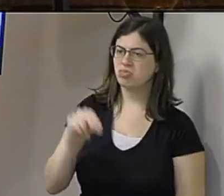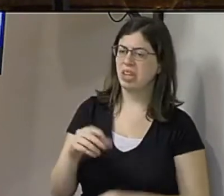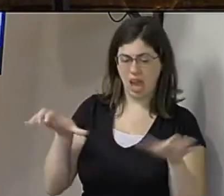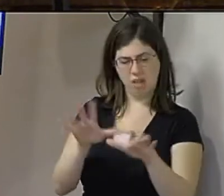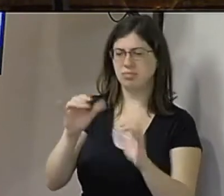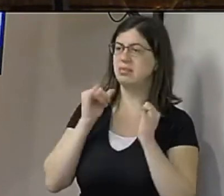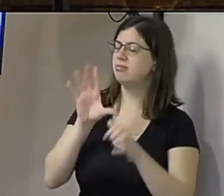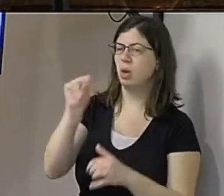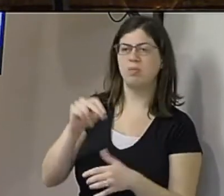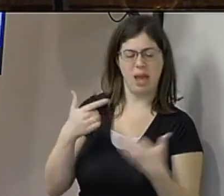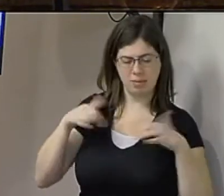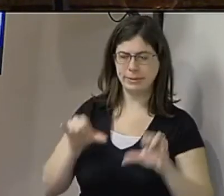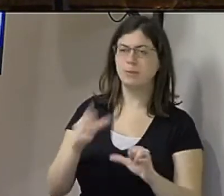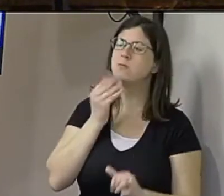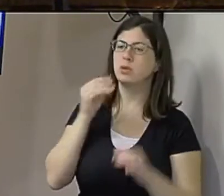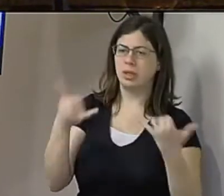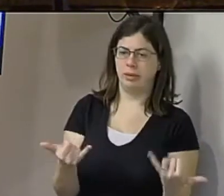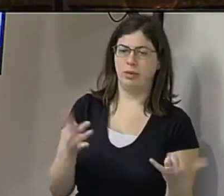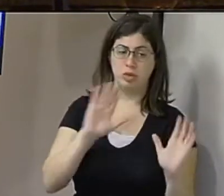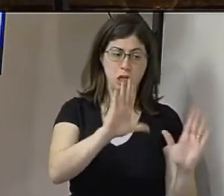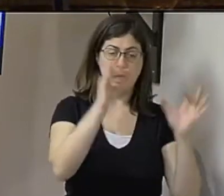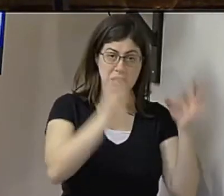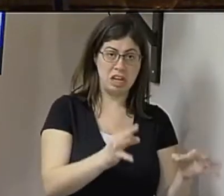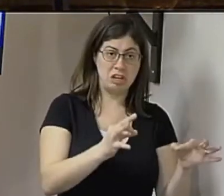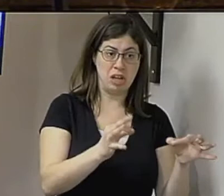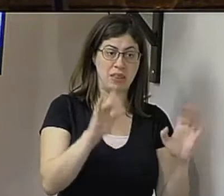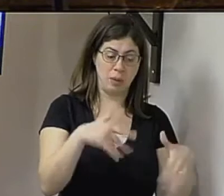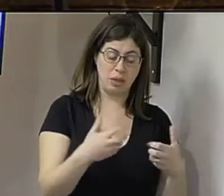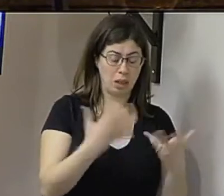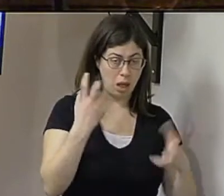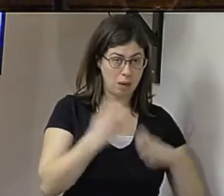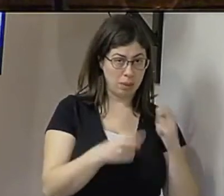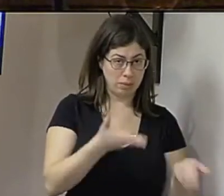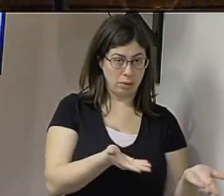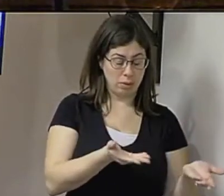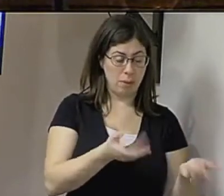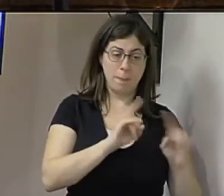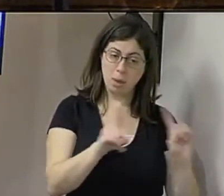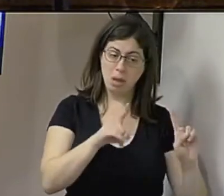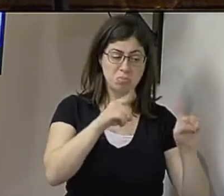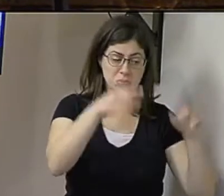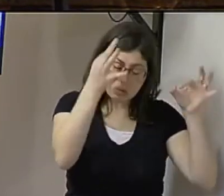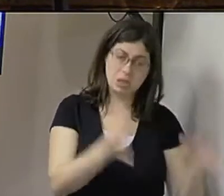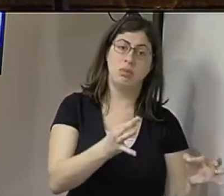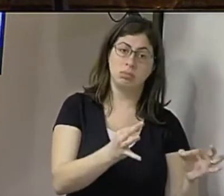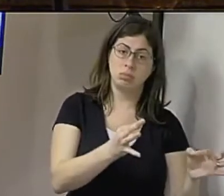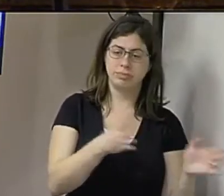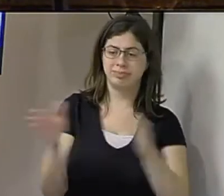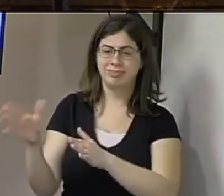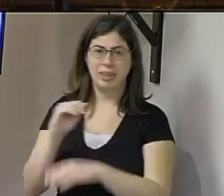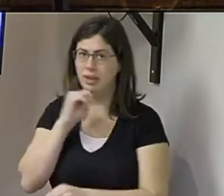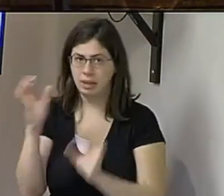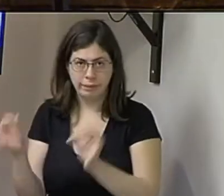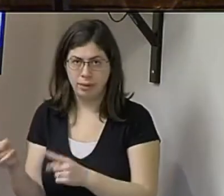like you. I'm going to still be a Jew here. That was the decision they made, right? And that got them in a lot of trouble. But that's what they chose to do. That's not what Esther